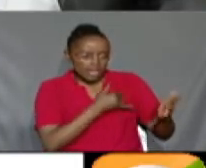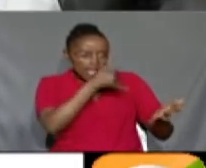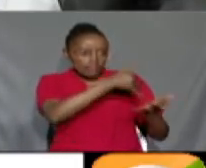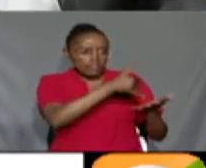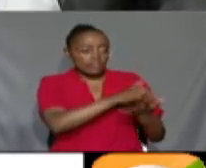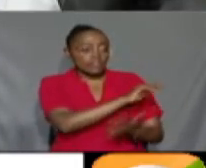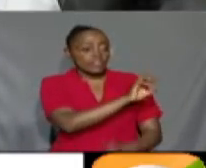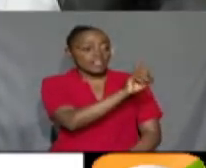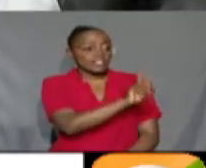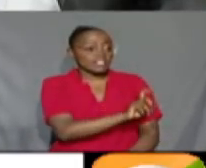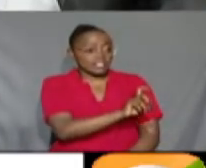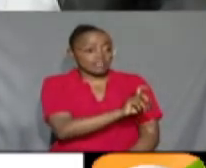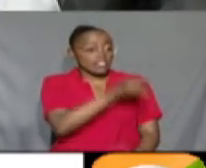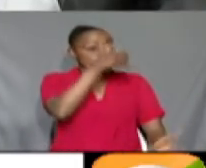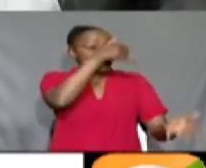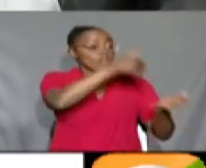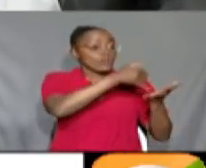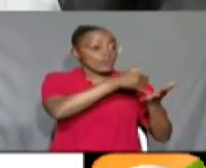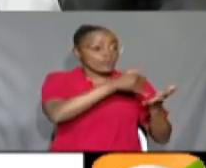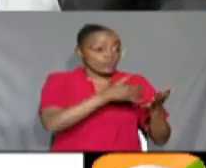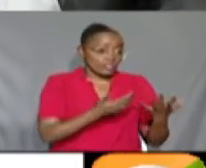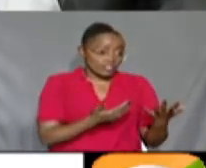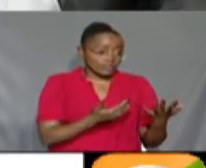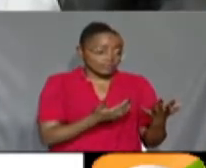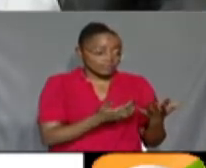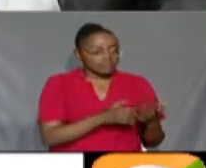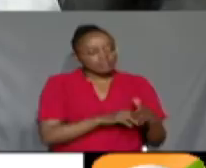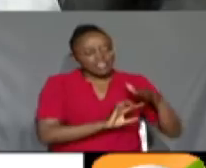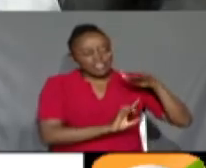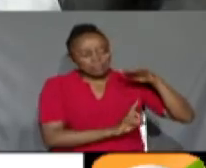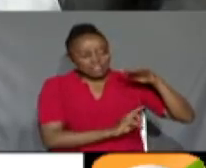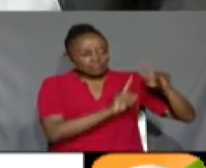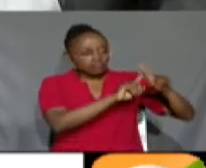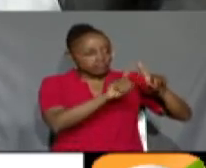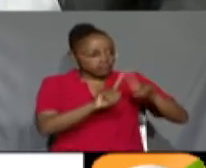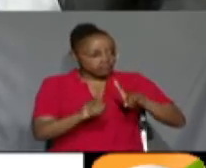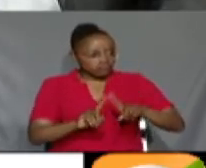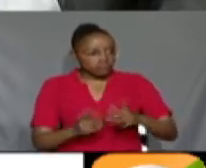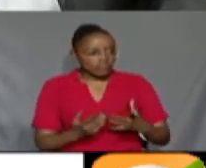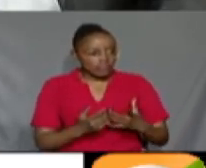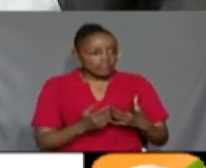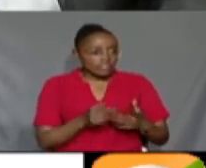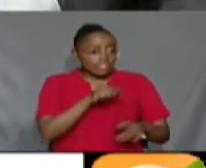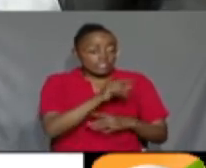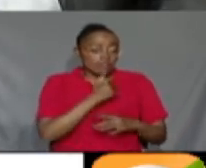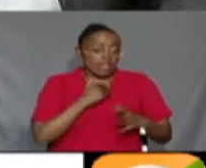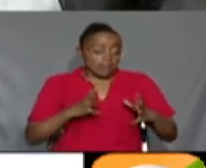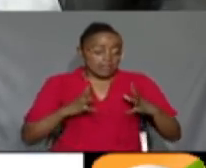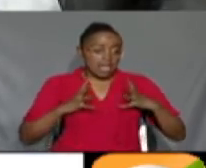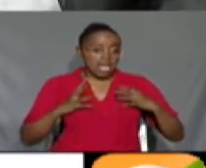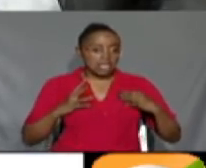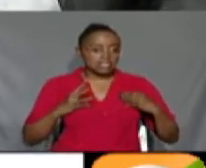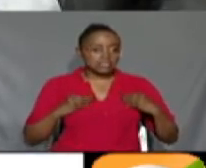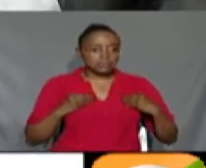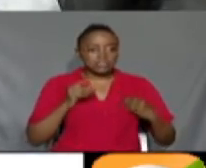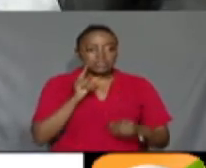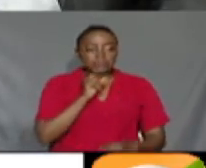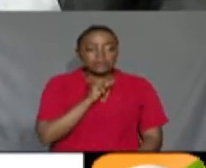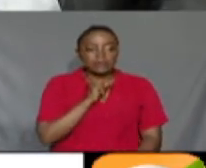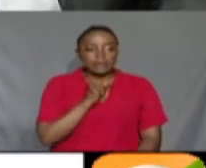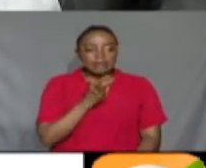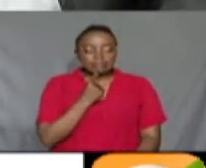executive, where we're including the expanded executive in a manner that has already received acceptance. So I am saying